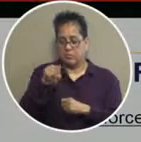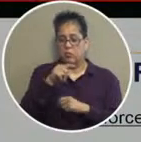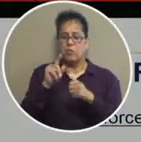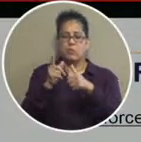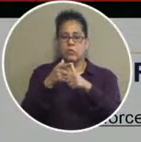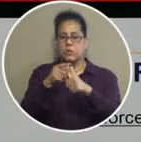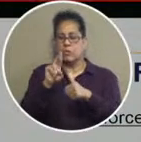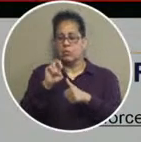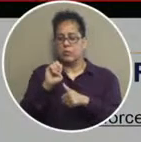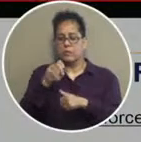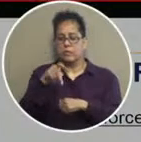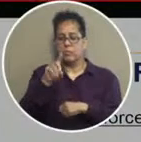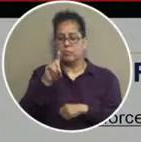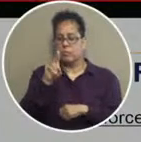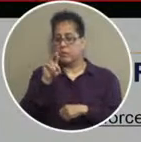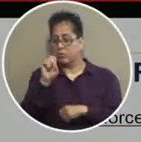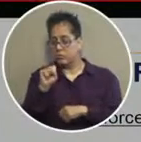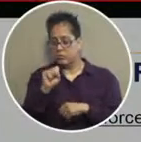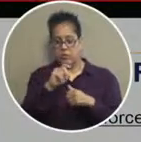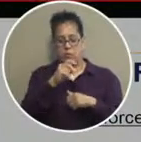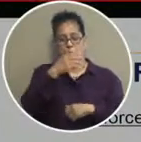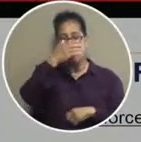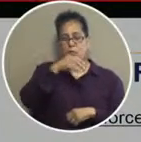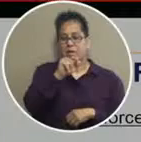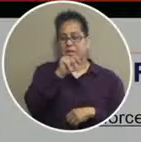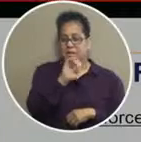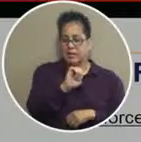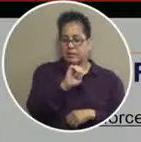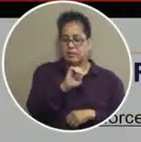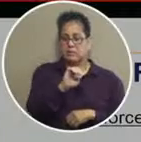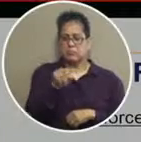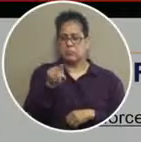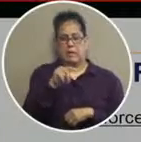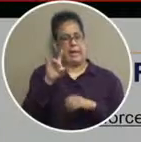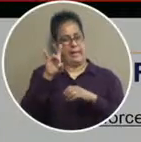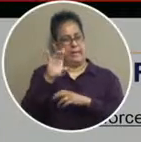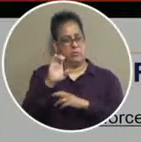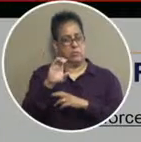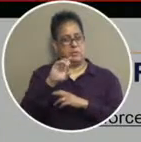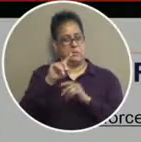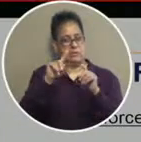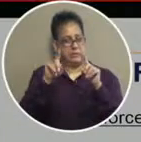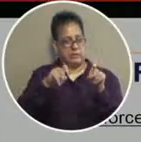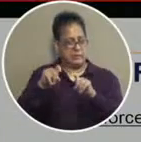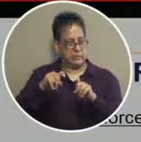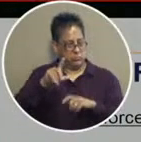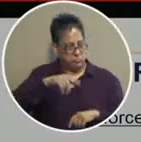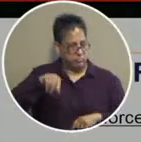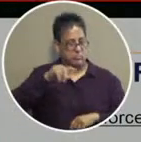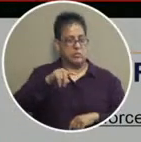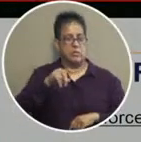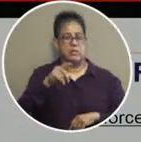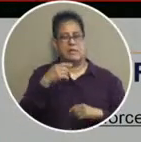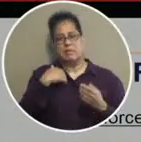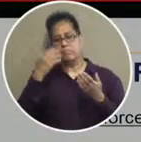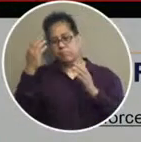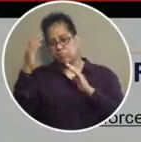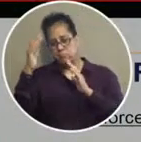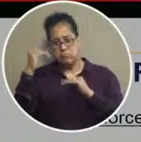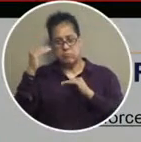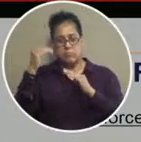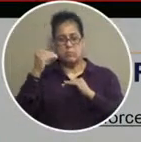and frontline workers, there were approximately 800 tests that were performed. And we